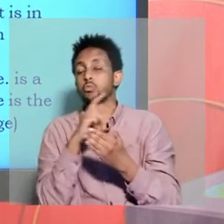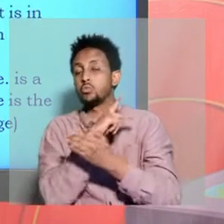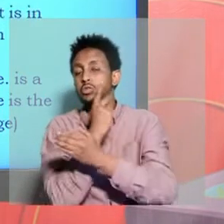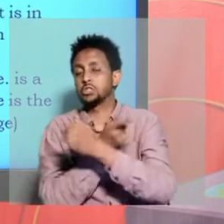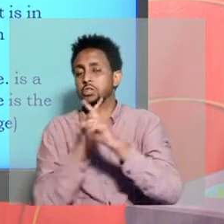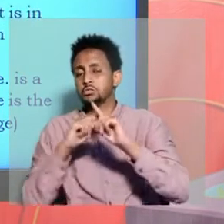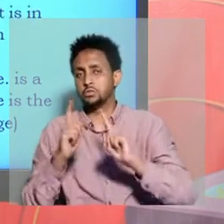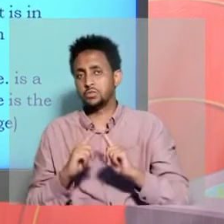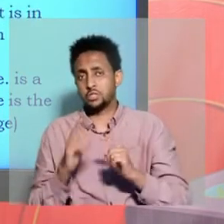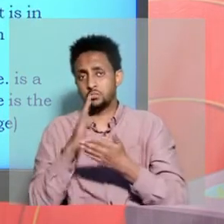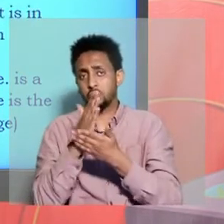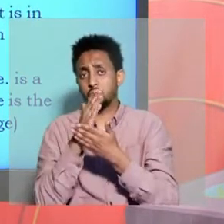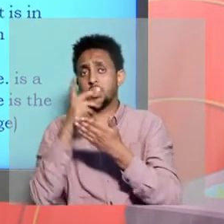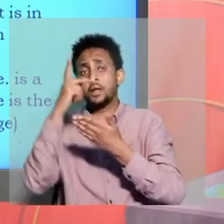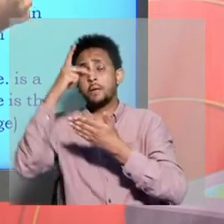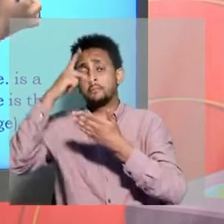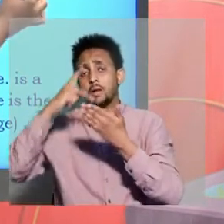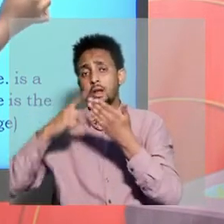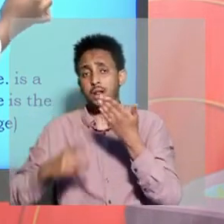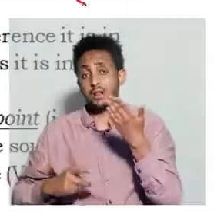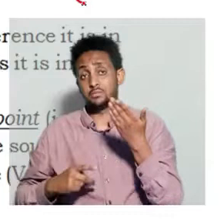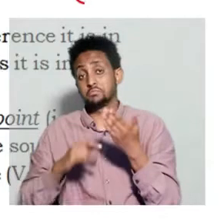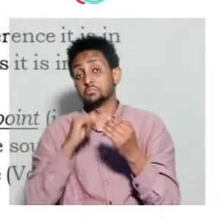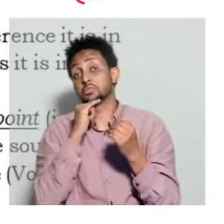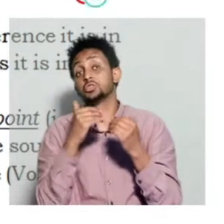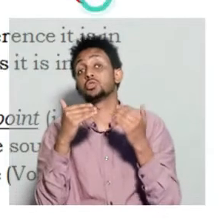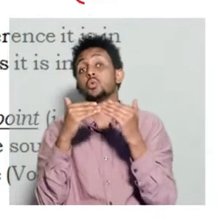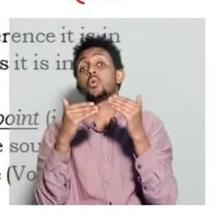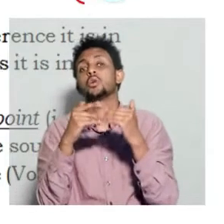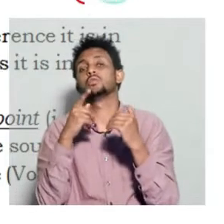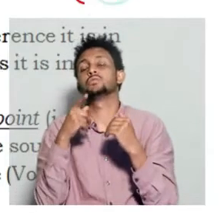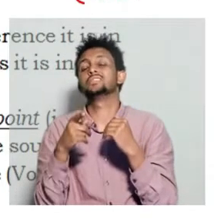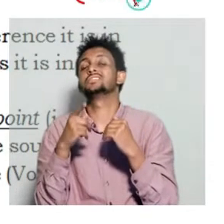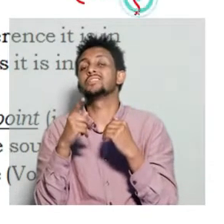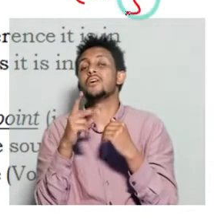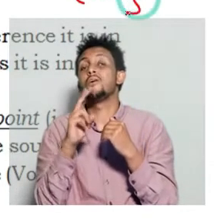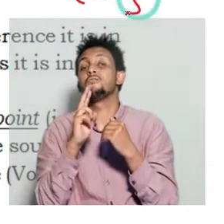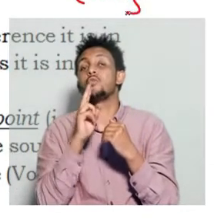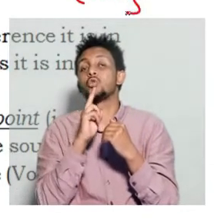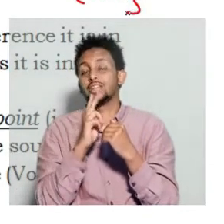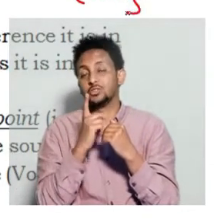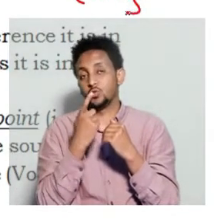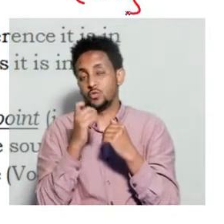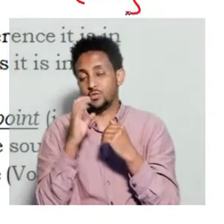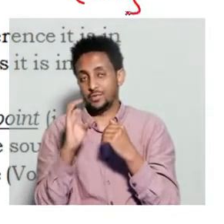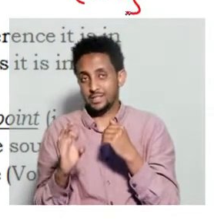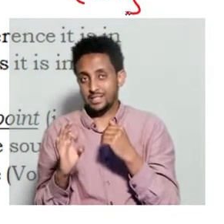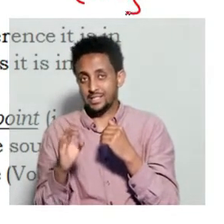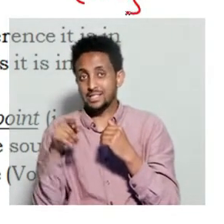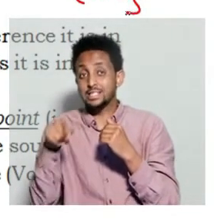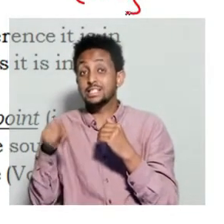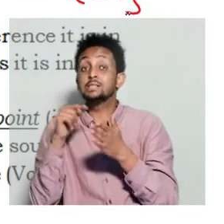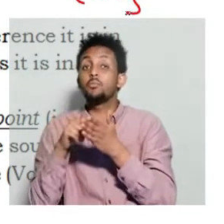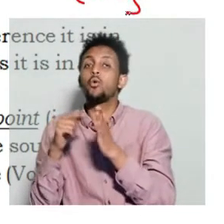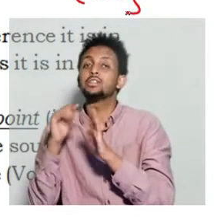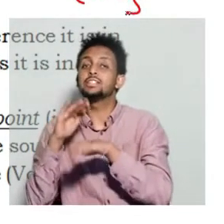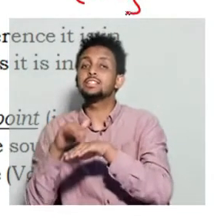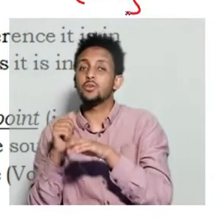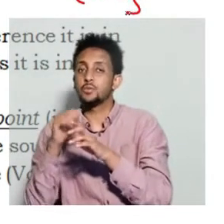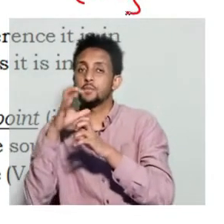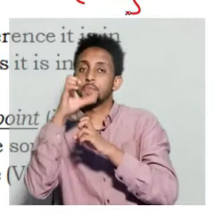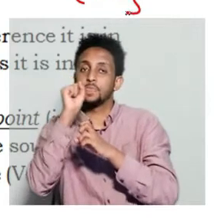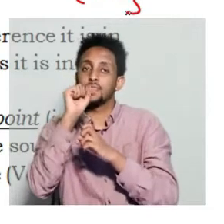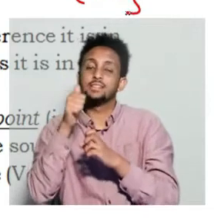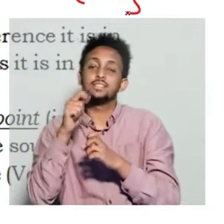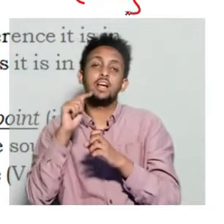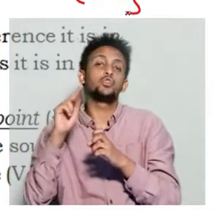potential difference between the parallel plates is equals to that of the voltage of the source. This point is known to be saturation